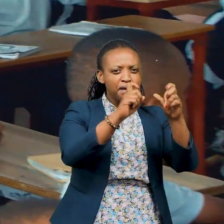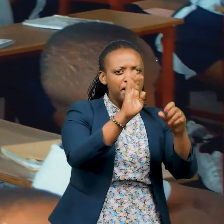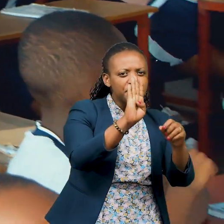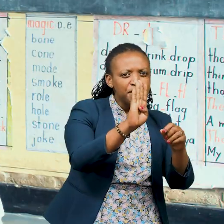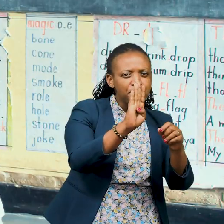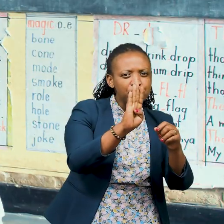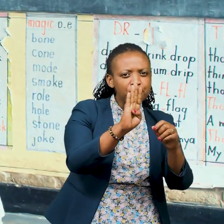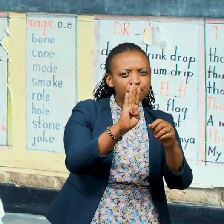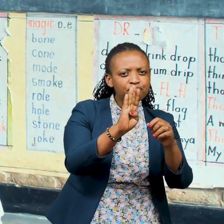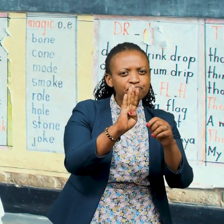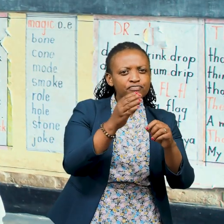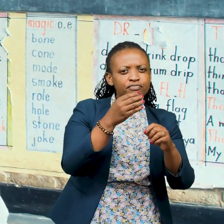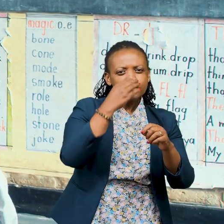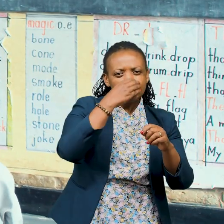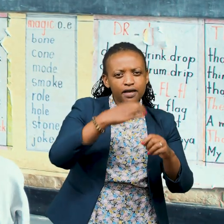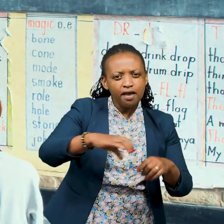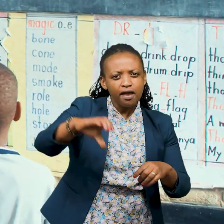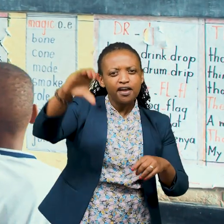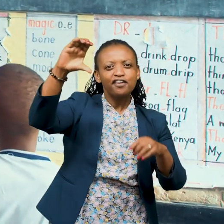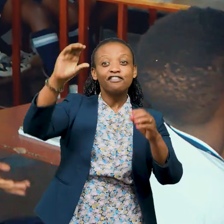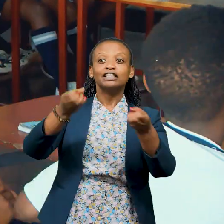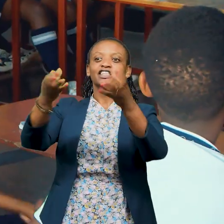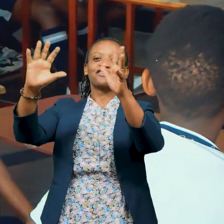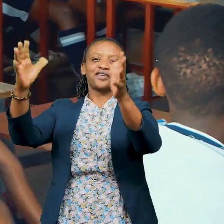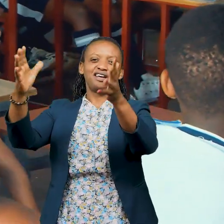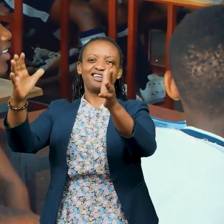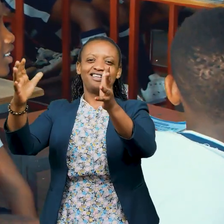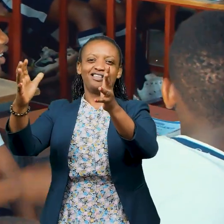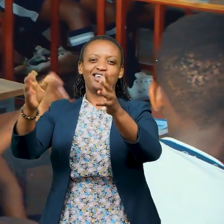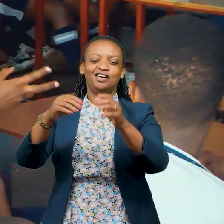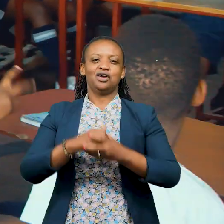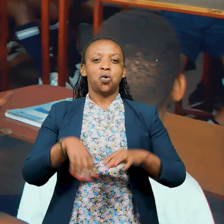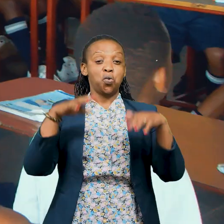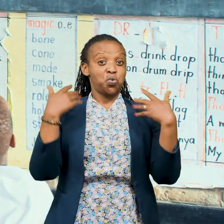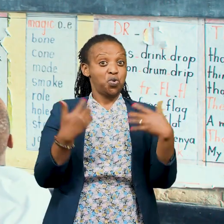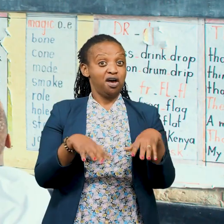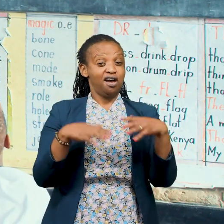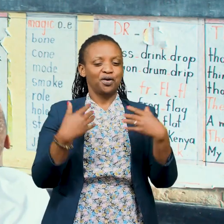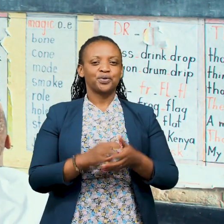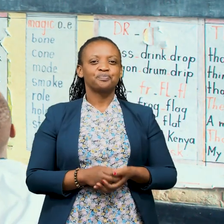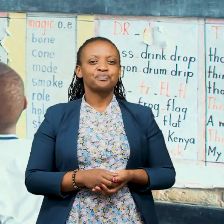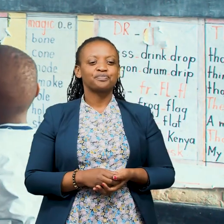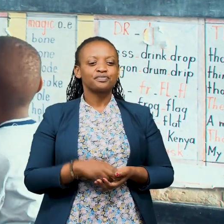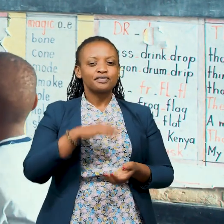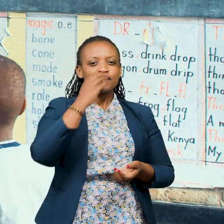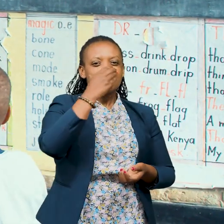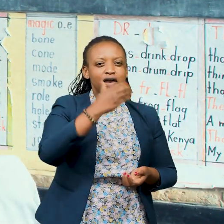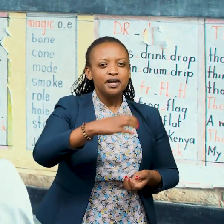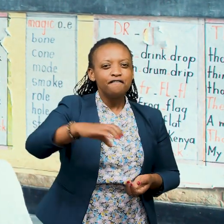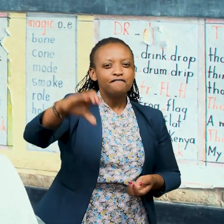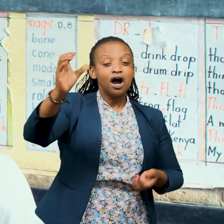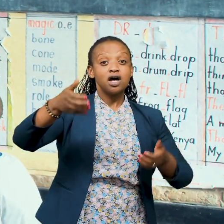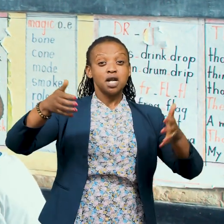an elephant. Can we give flowers to Paul? Wow. An elephant is a